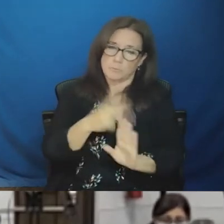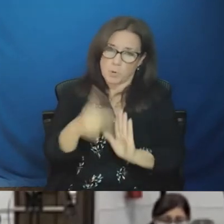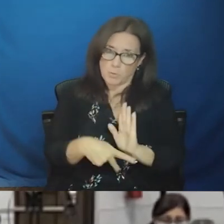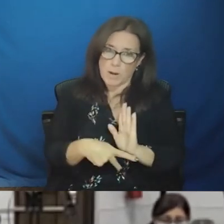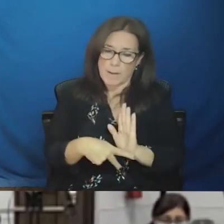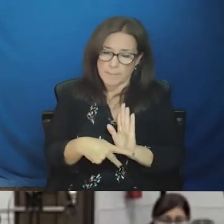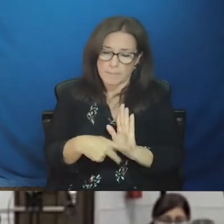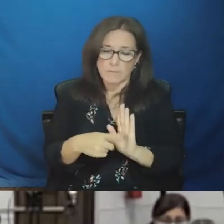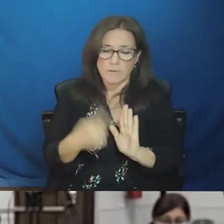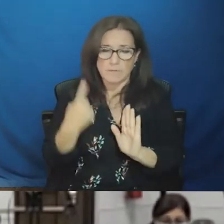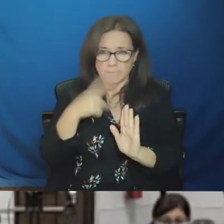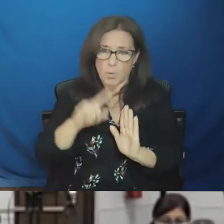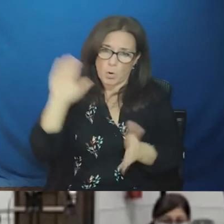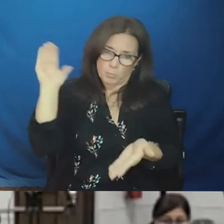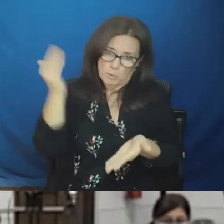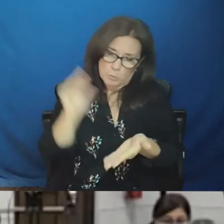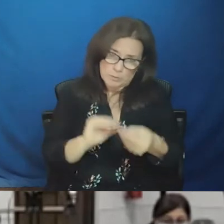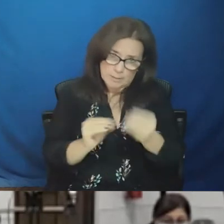reduce the number of